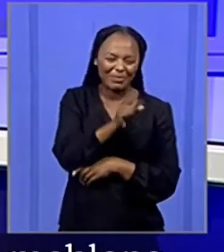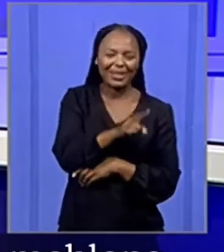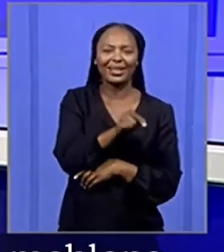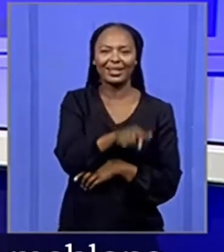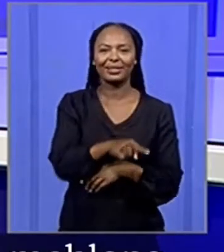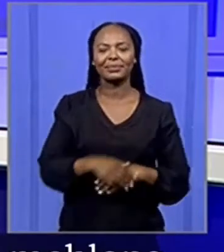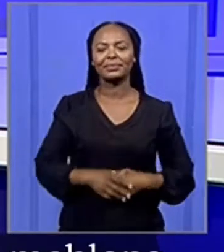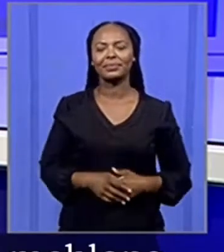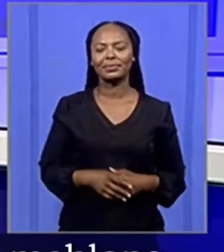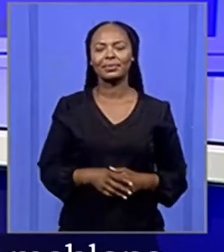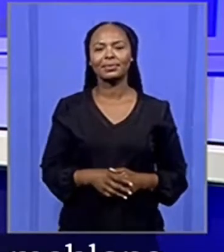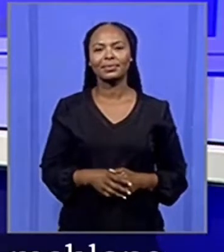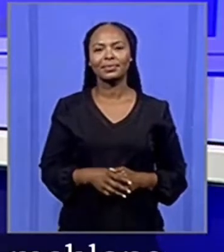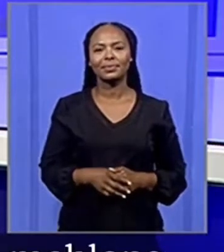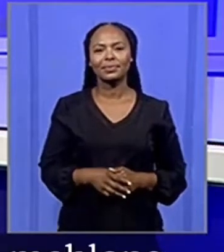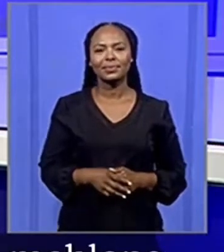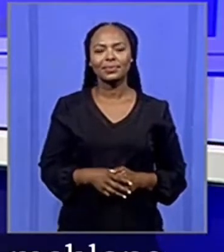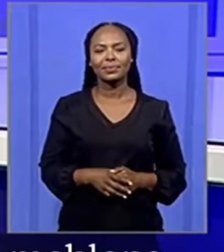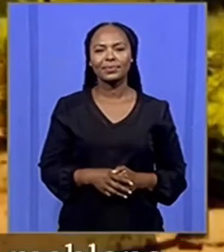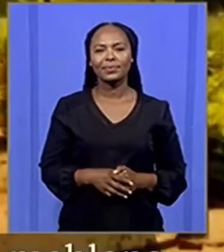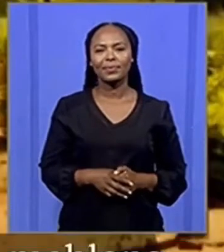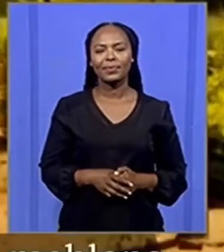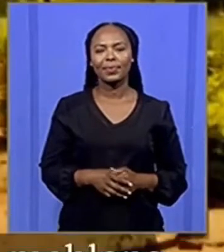kgatišo yeo.